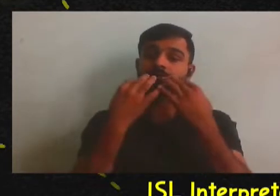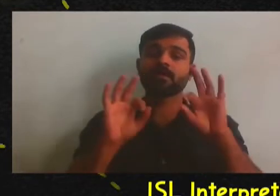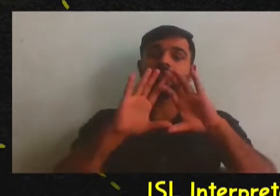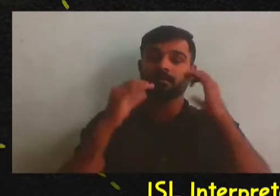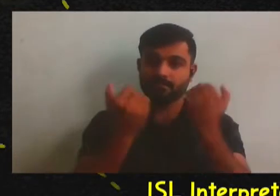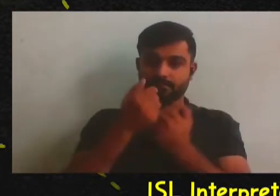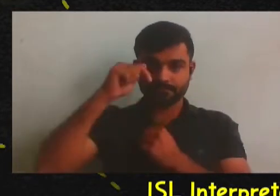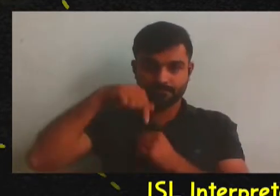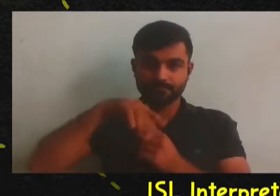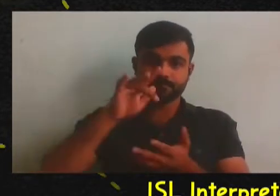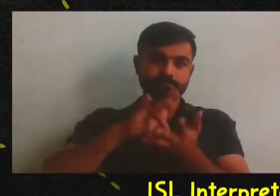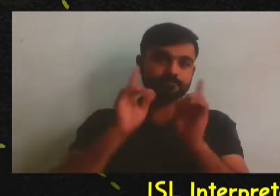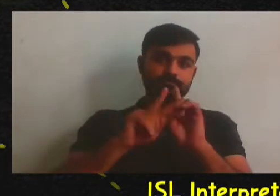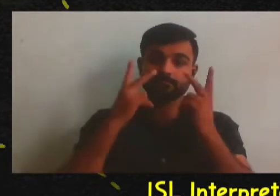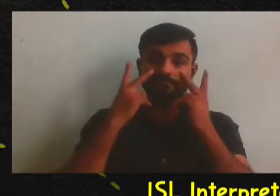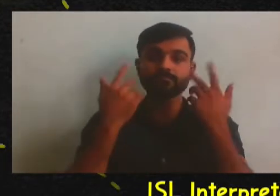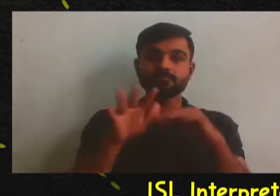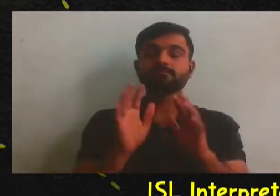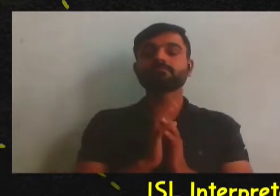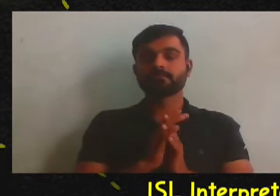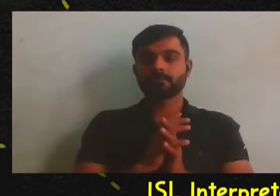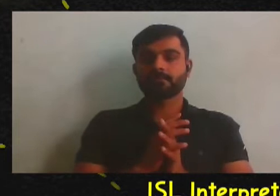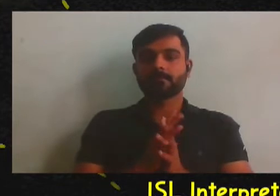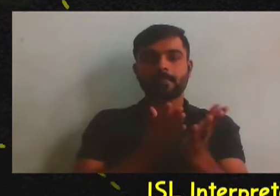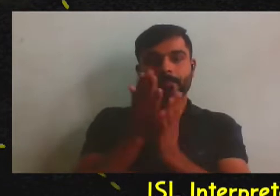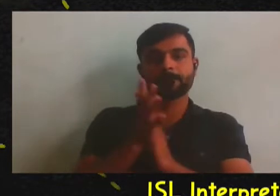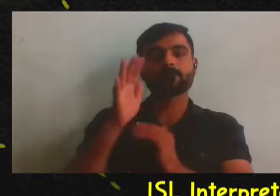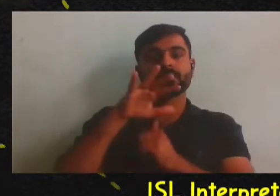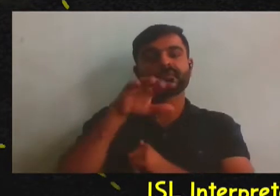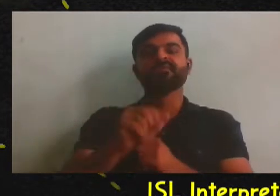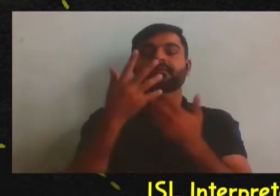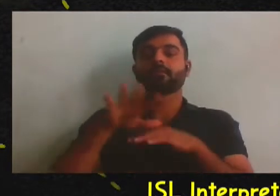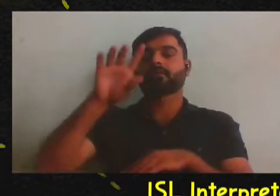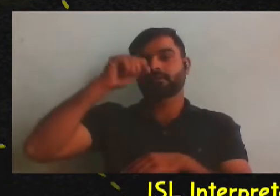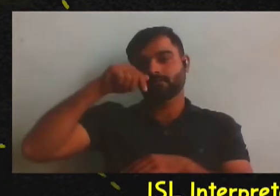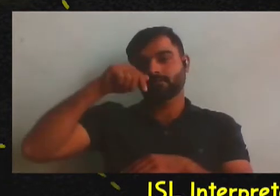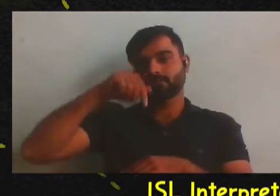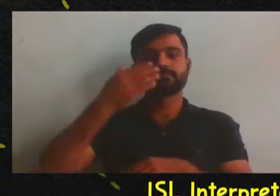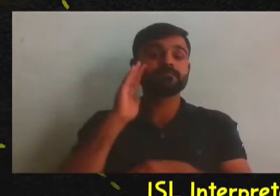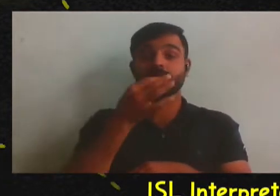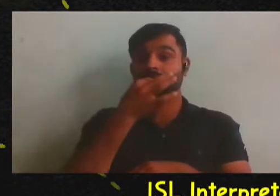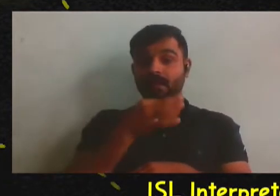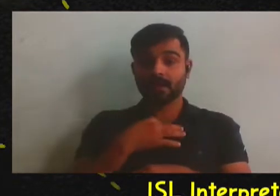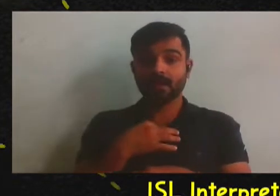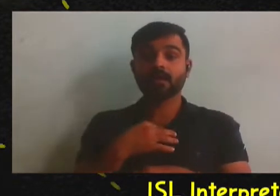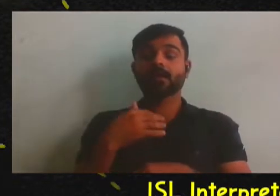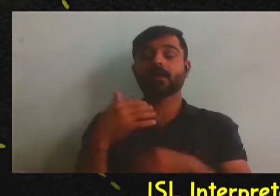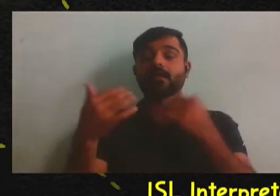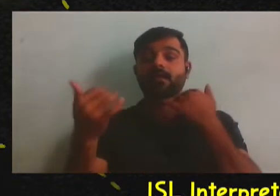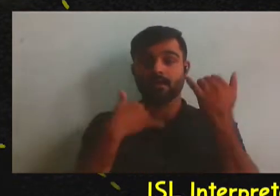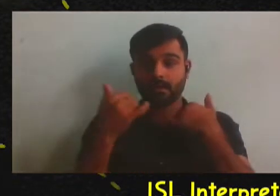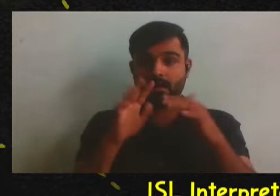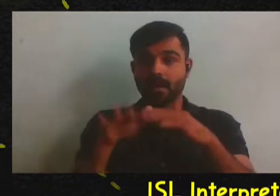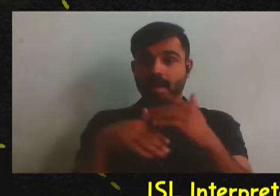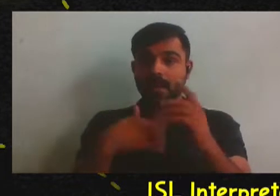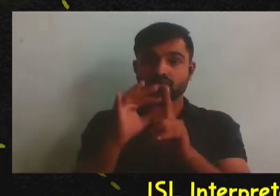today, where you're looking at ways of accessing. And even today, when I ask a caller, how did you